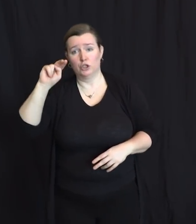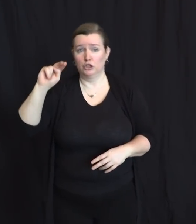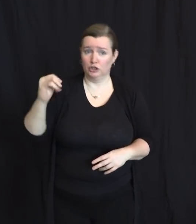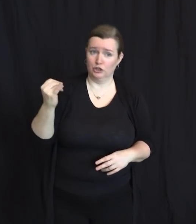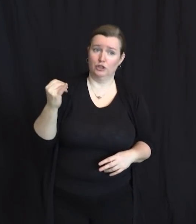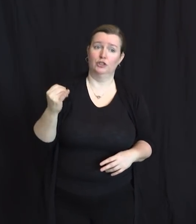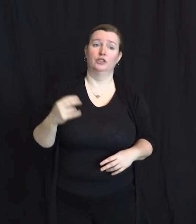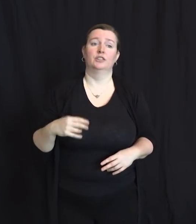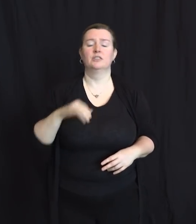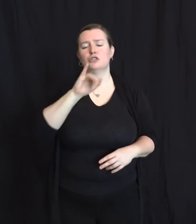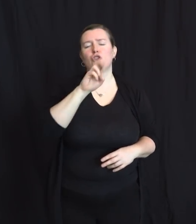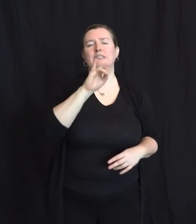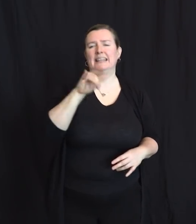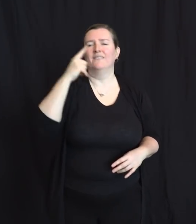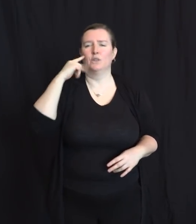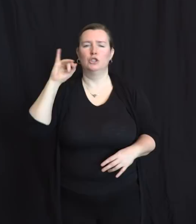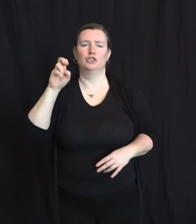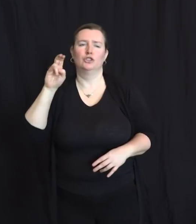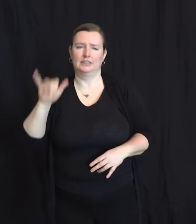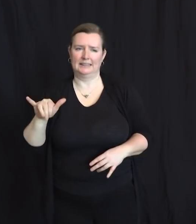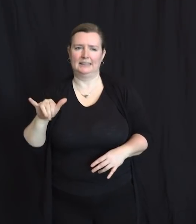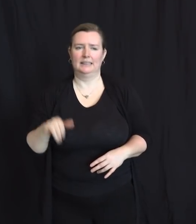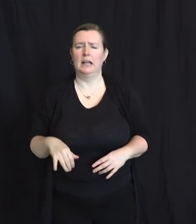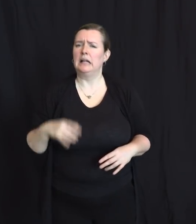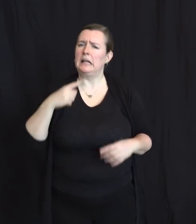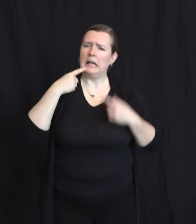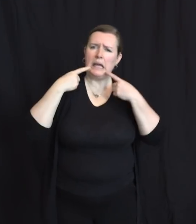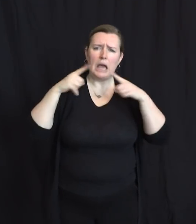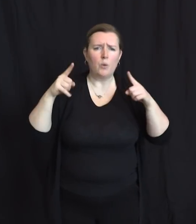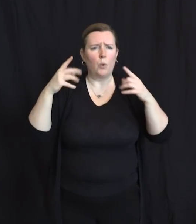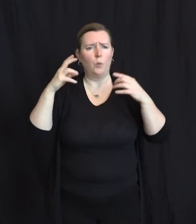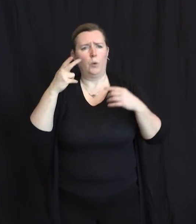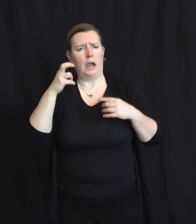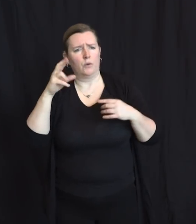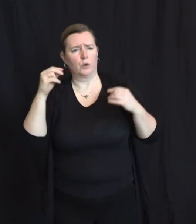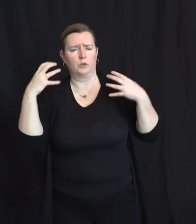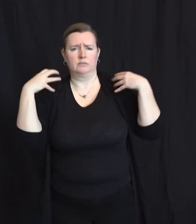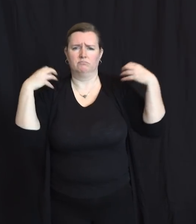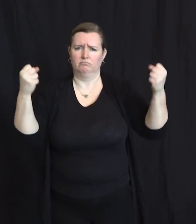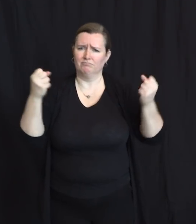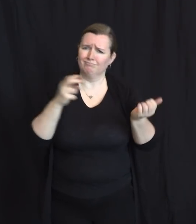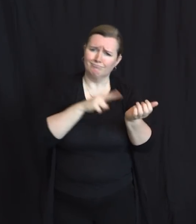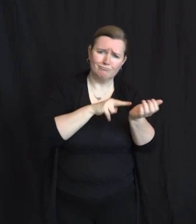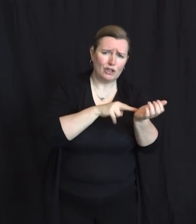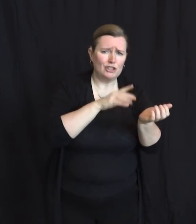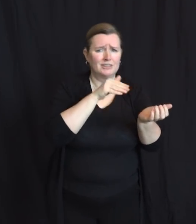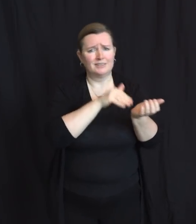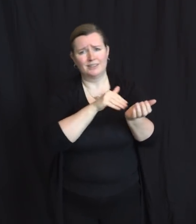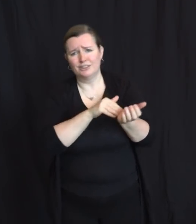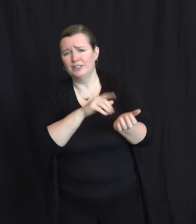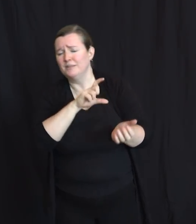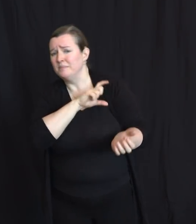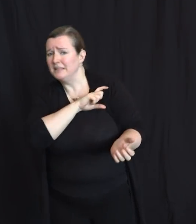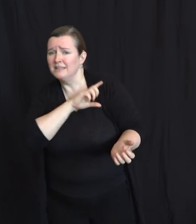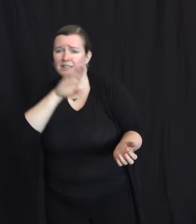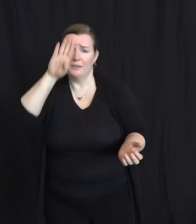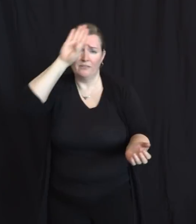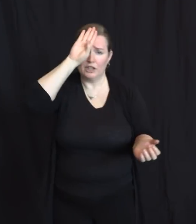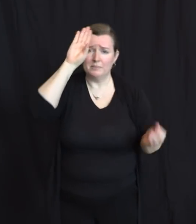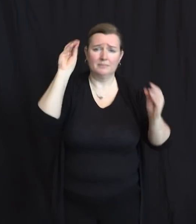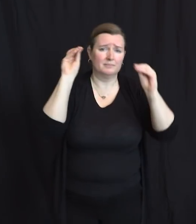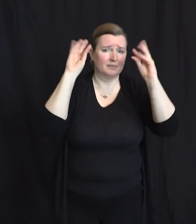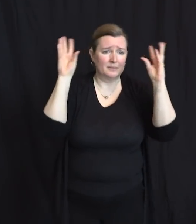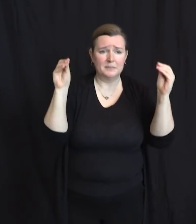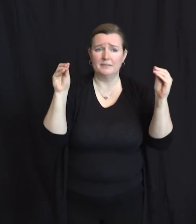line responders, heroes, the healthcare worker heroes, to the small businesses who were profiled, and